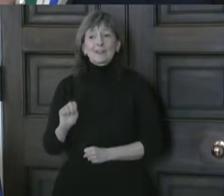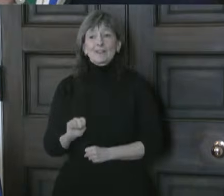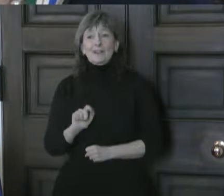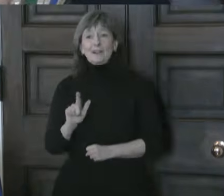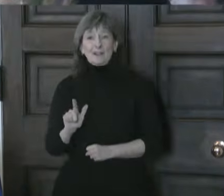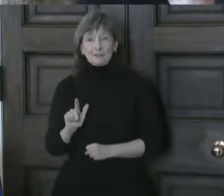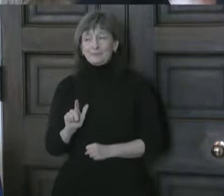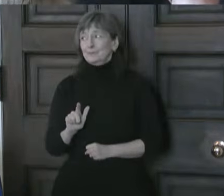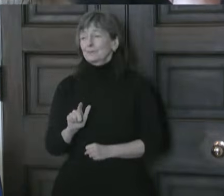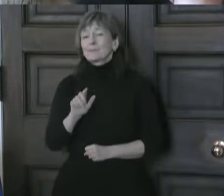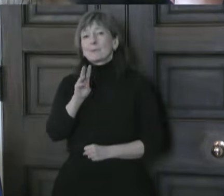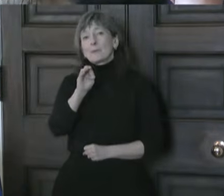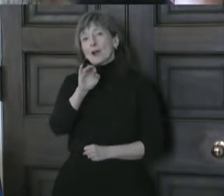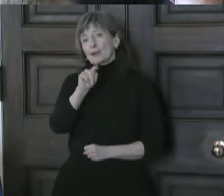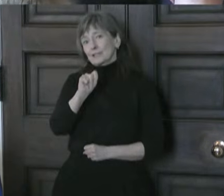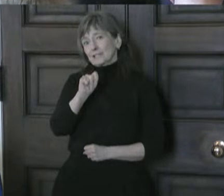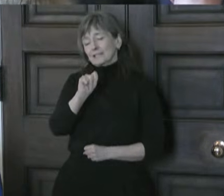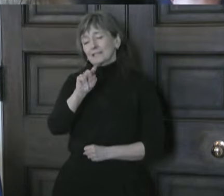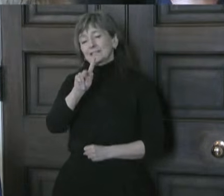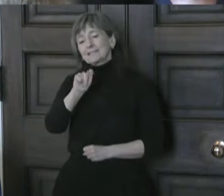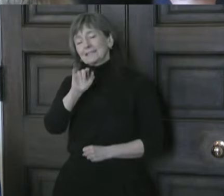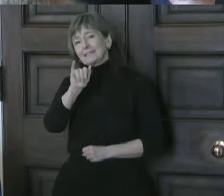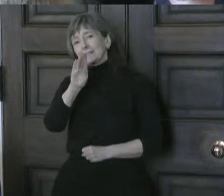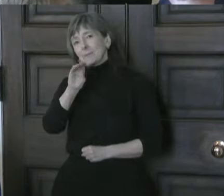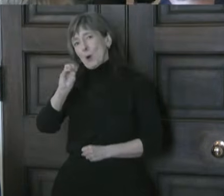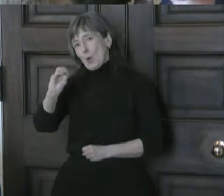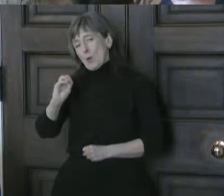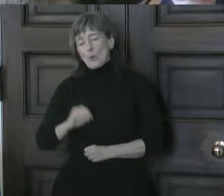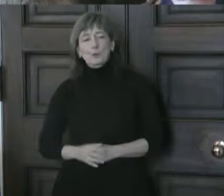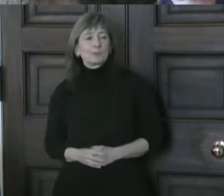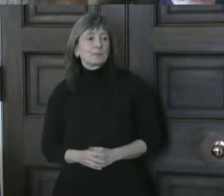Labrador, Margaret Thibault.